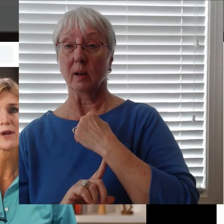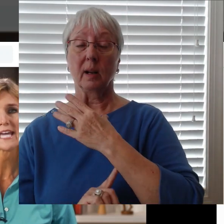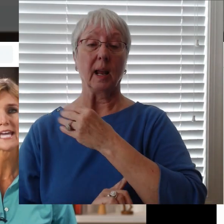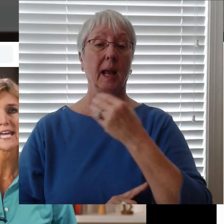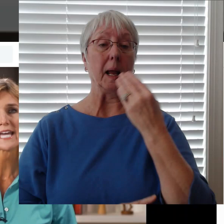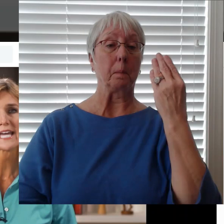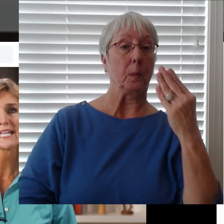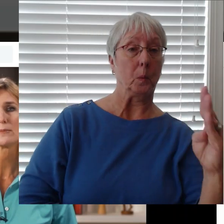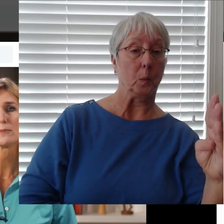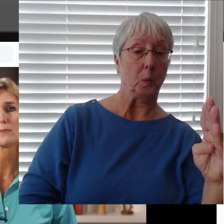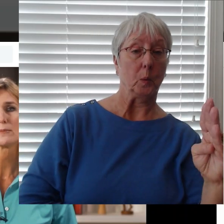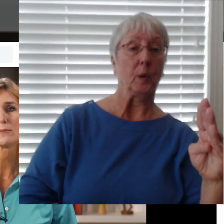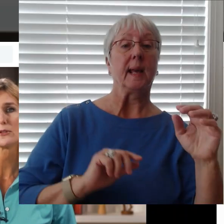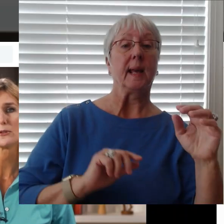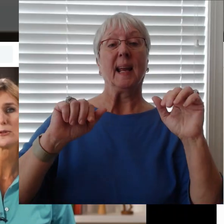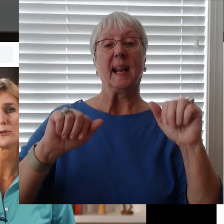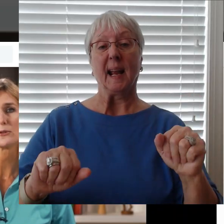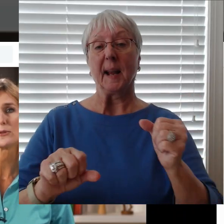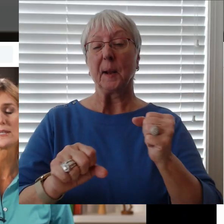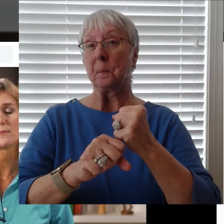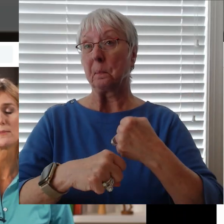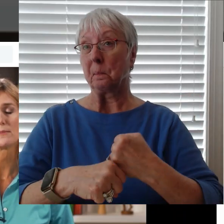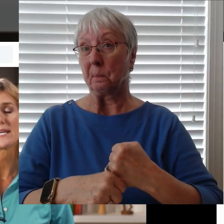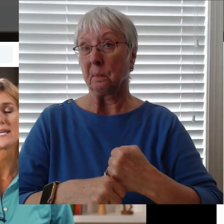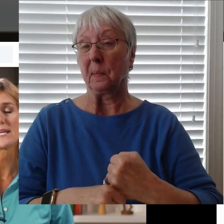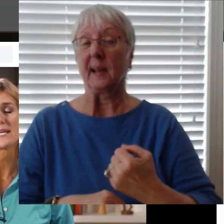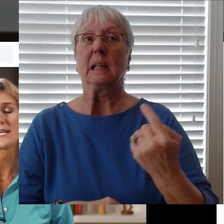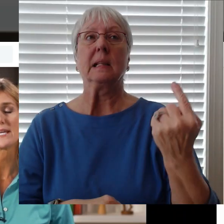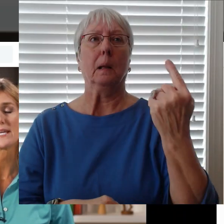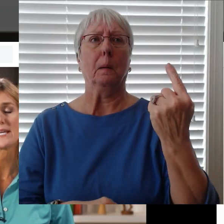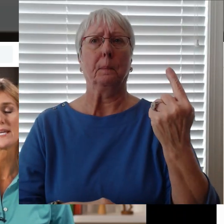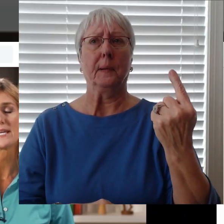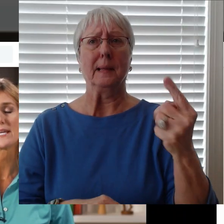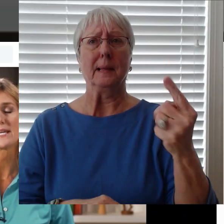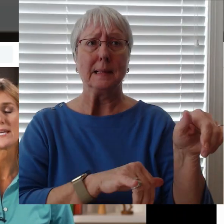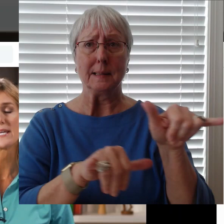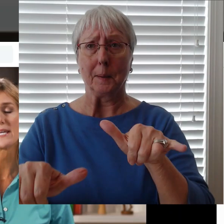that red and blue can make something very different than purple,